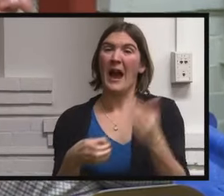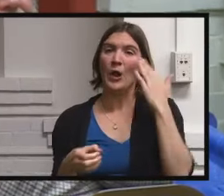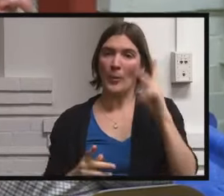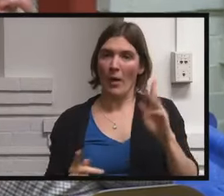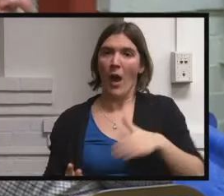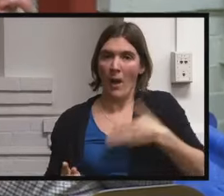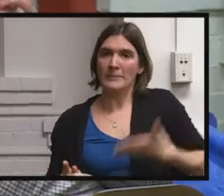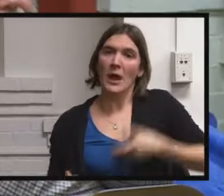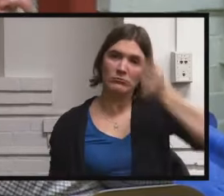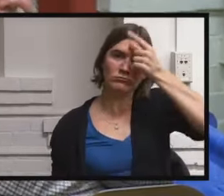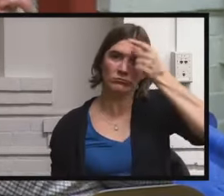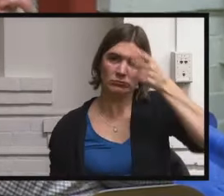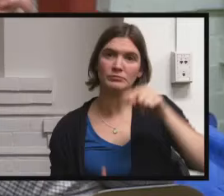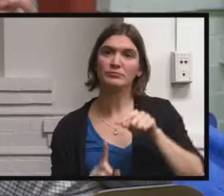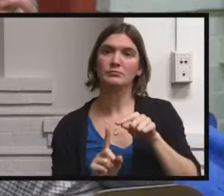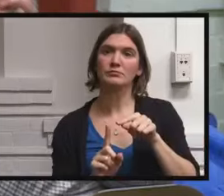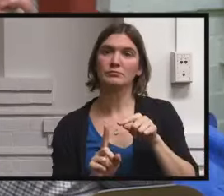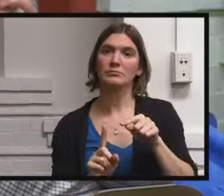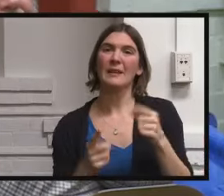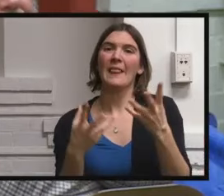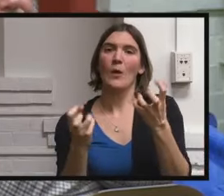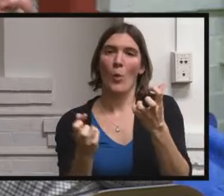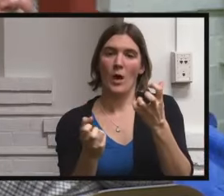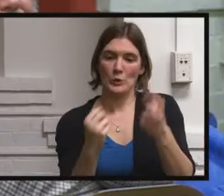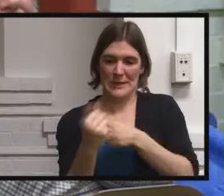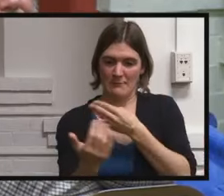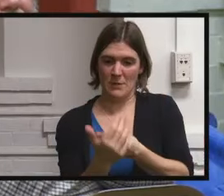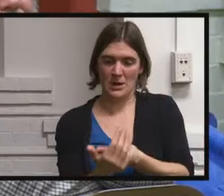upset because they're looking for numbers.